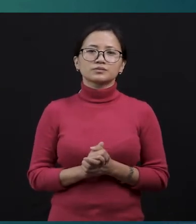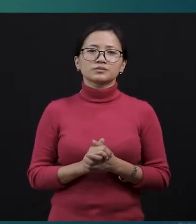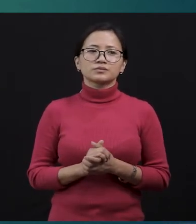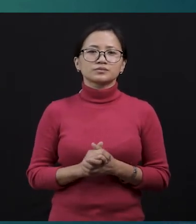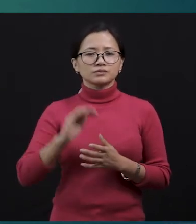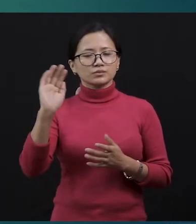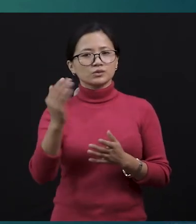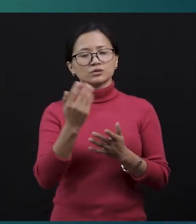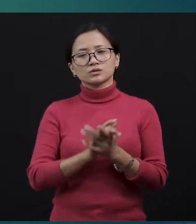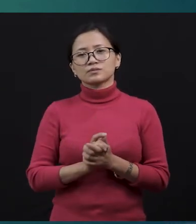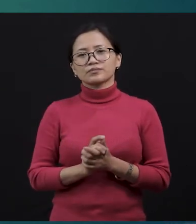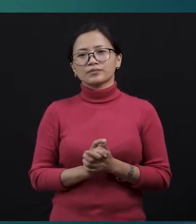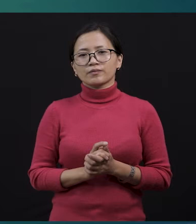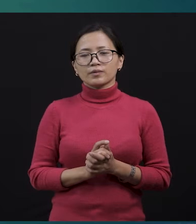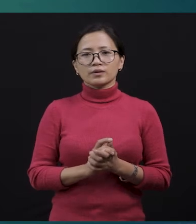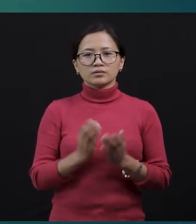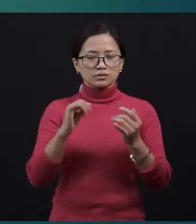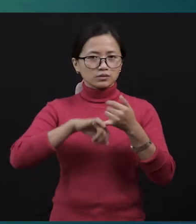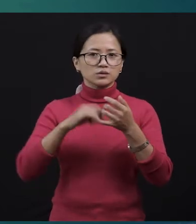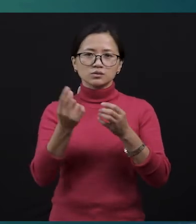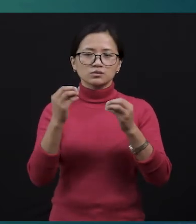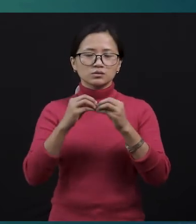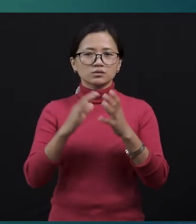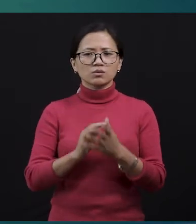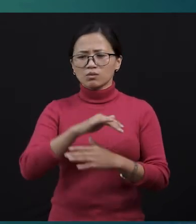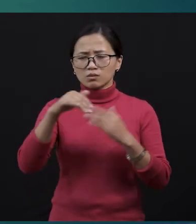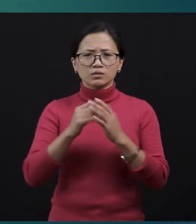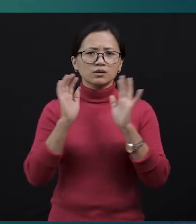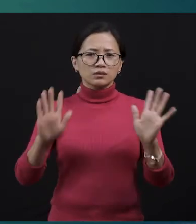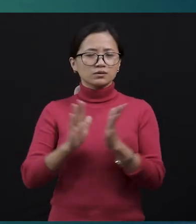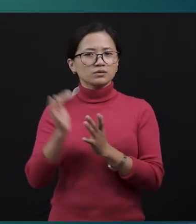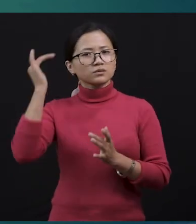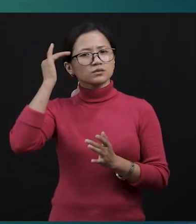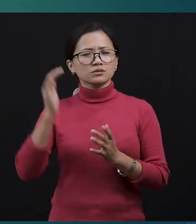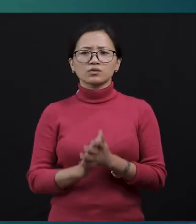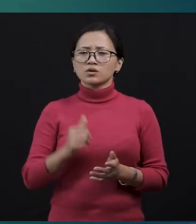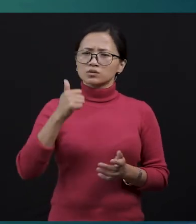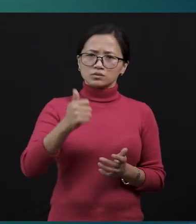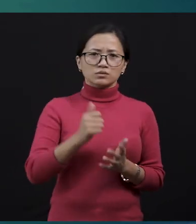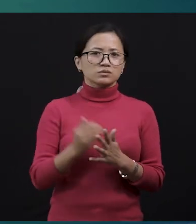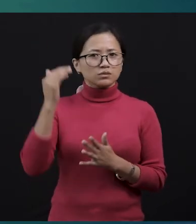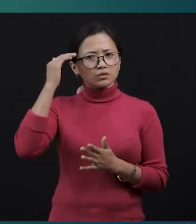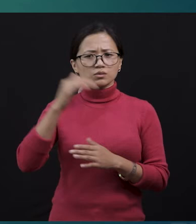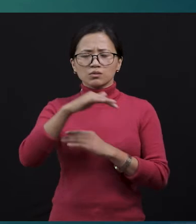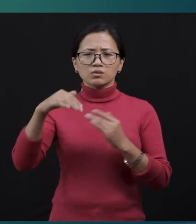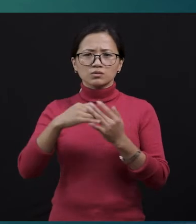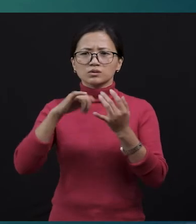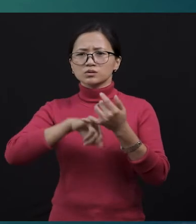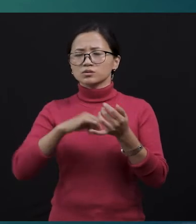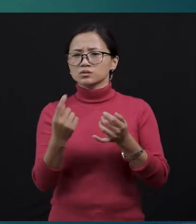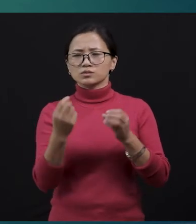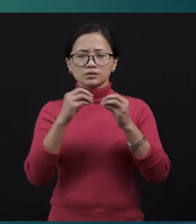these are some subjects that you all and we all have to know. And unless you have a good knowledge of all these subjects, it would